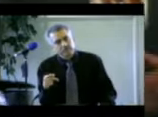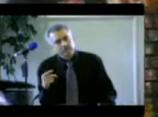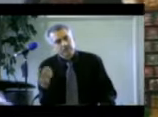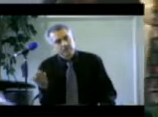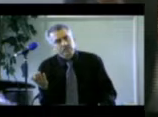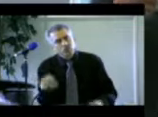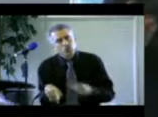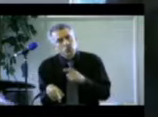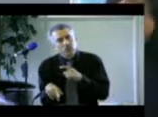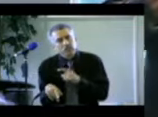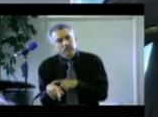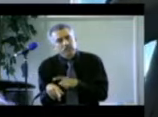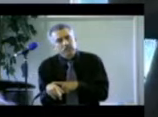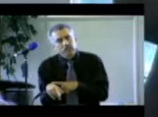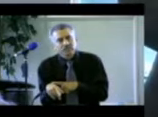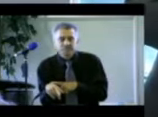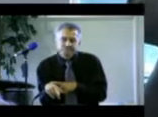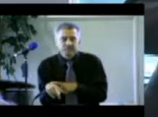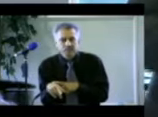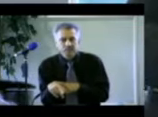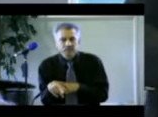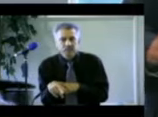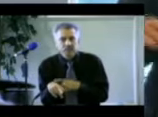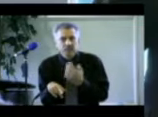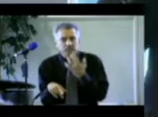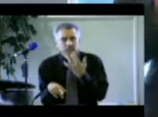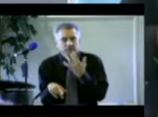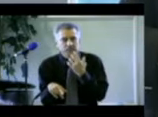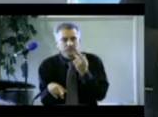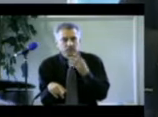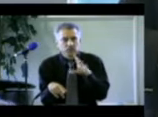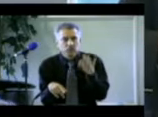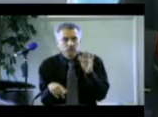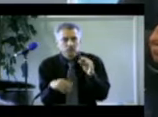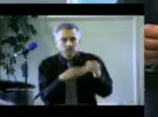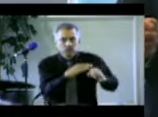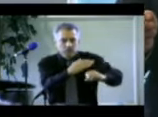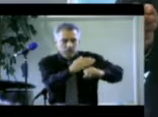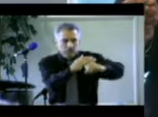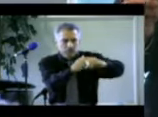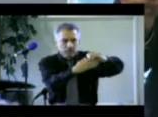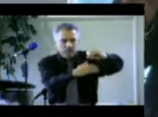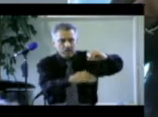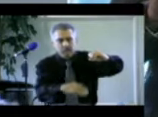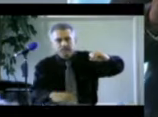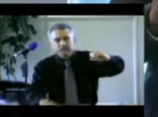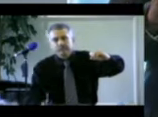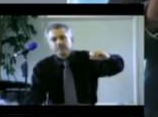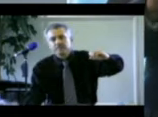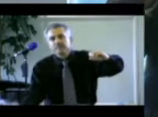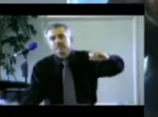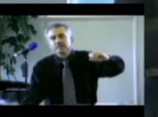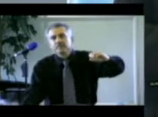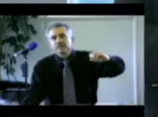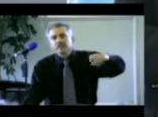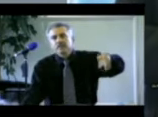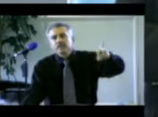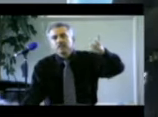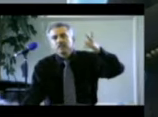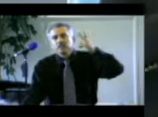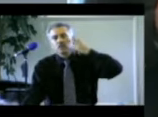times, but I believe this is with a sunrise. And he went out. The sun wasn't up yet. And he